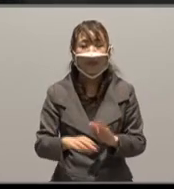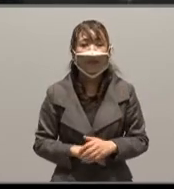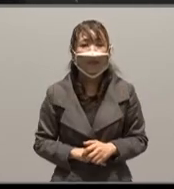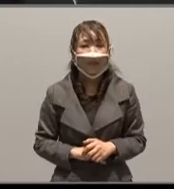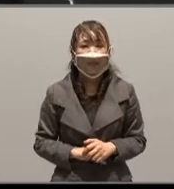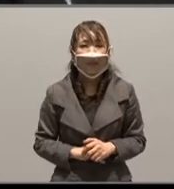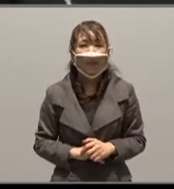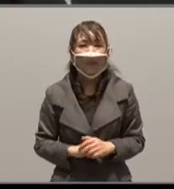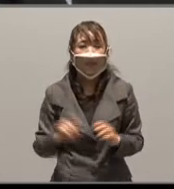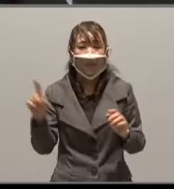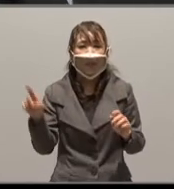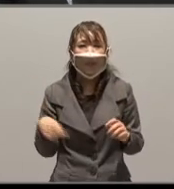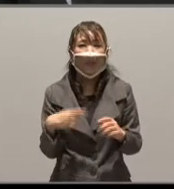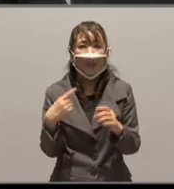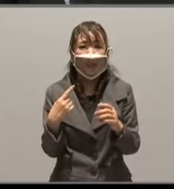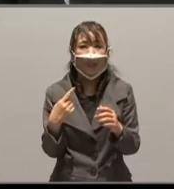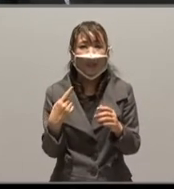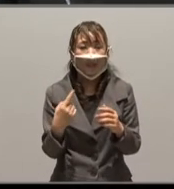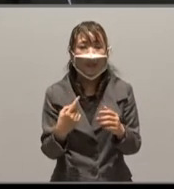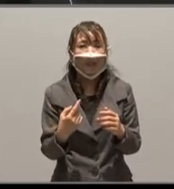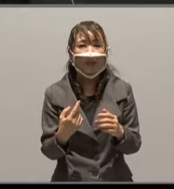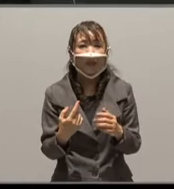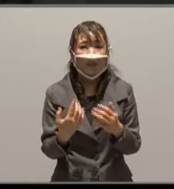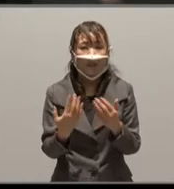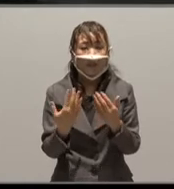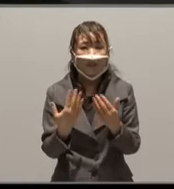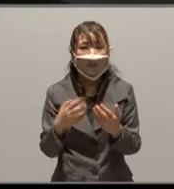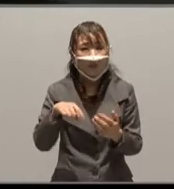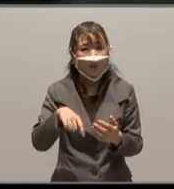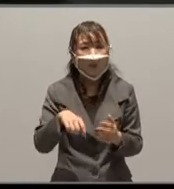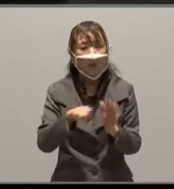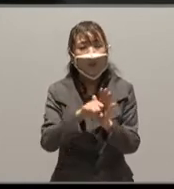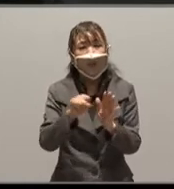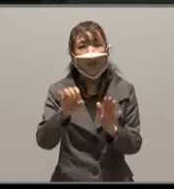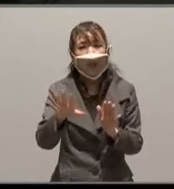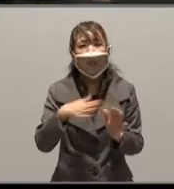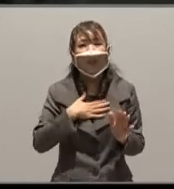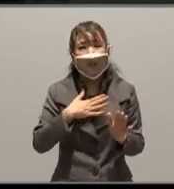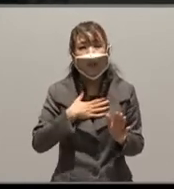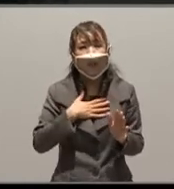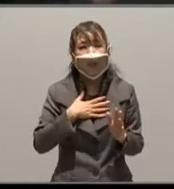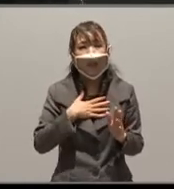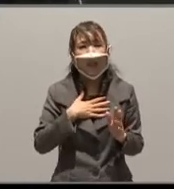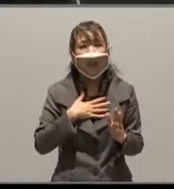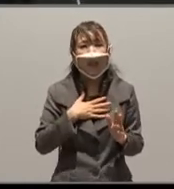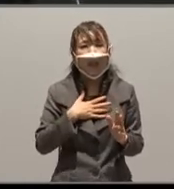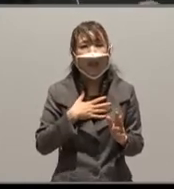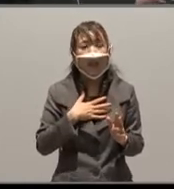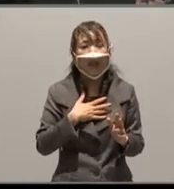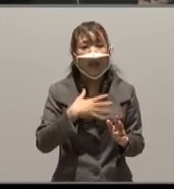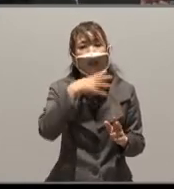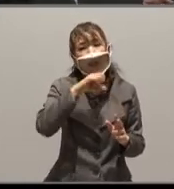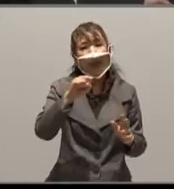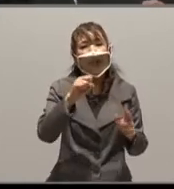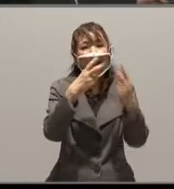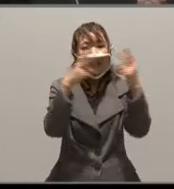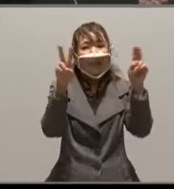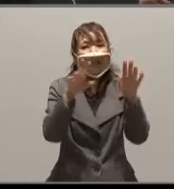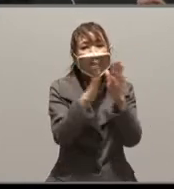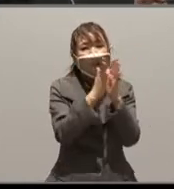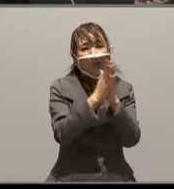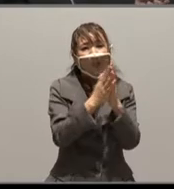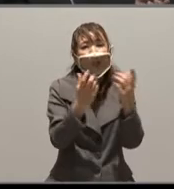Gyoen showed a good impact, and this is the Institute for Natural Study that was also effective, and the Meiji